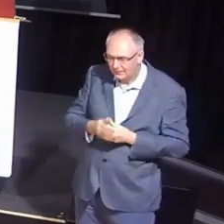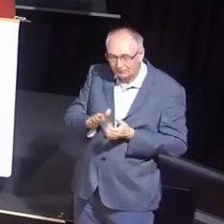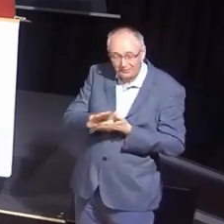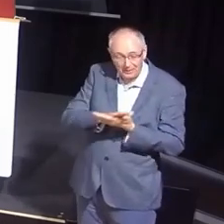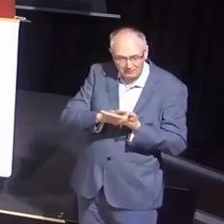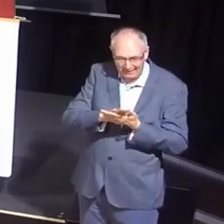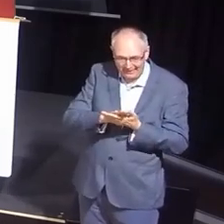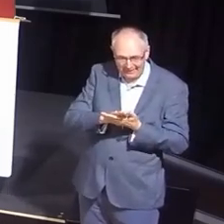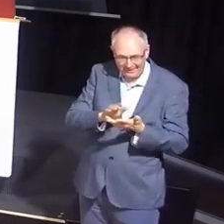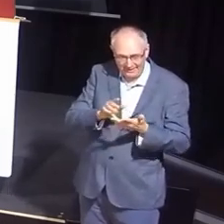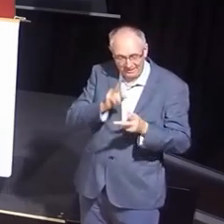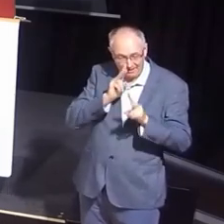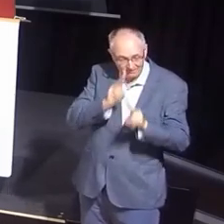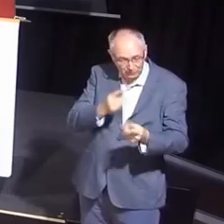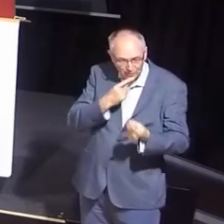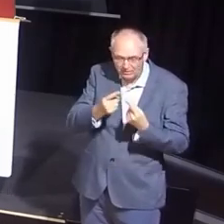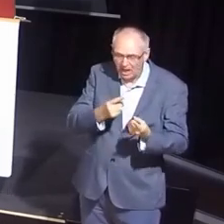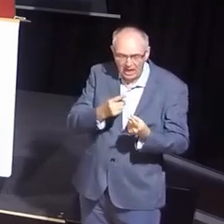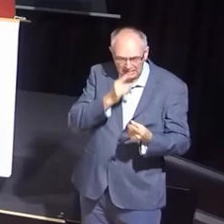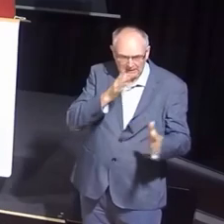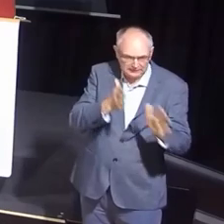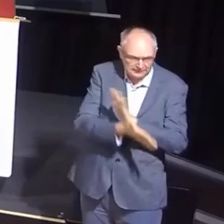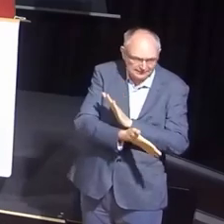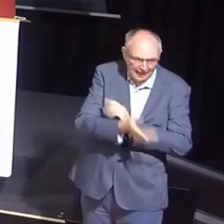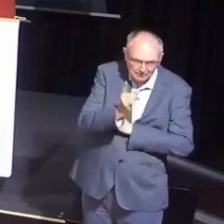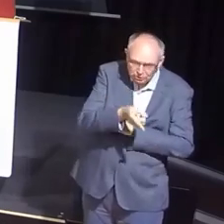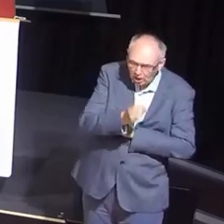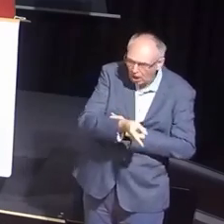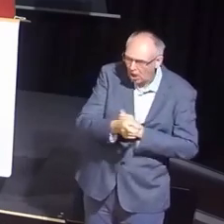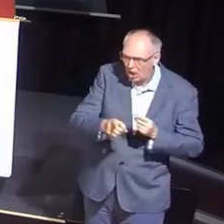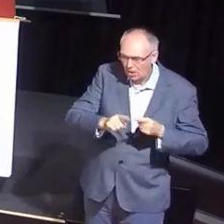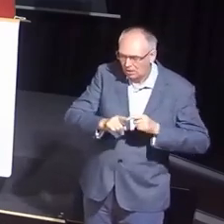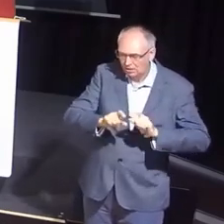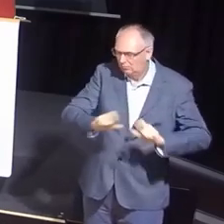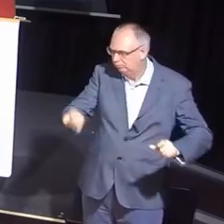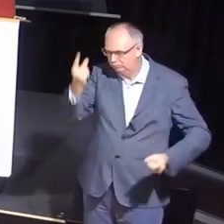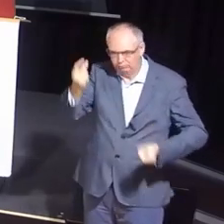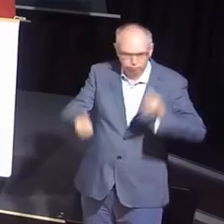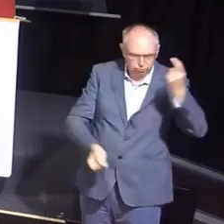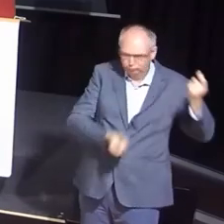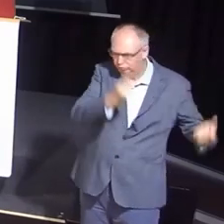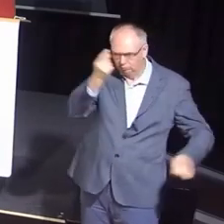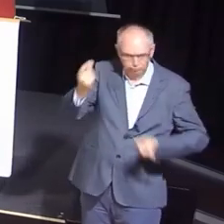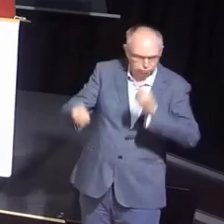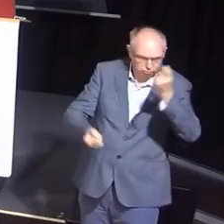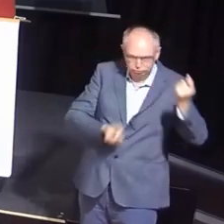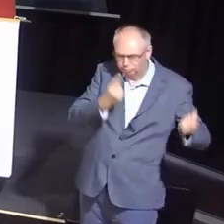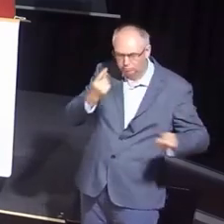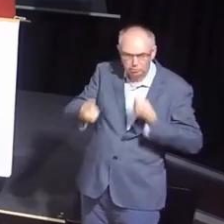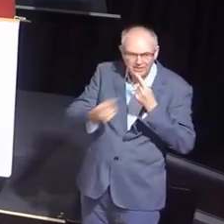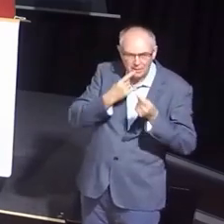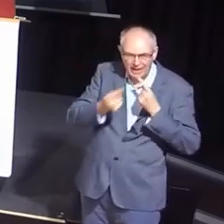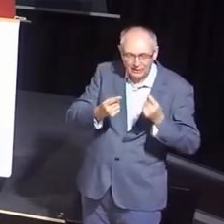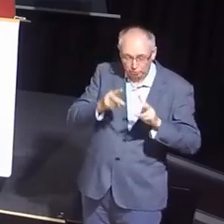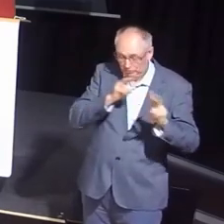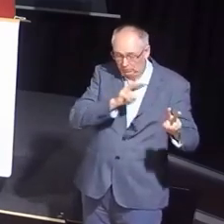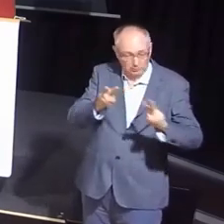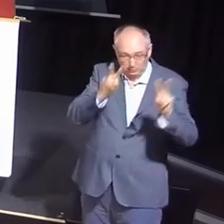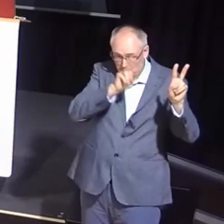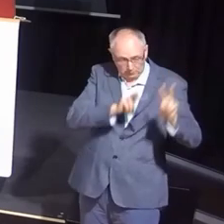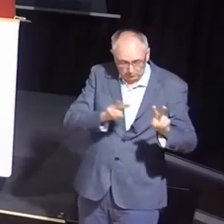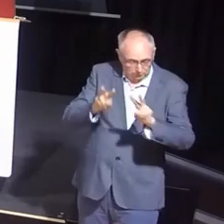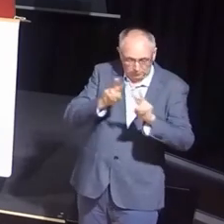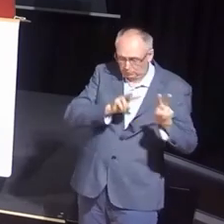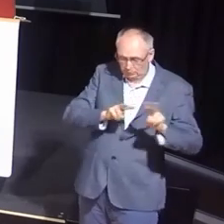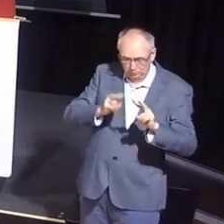bombarded with damage alerts and bloody screen, so real, like those are really difficult for me. And